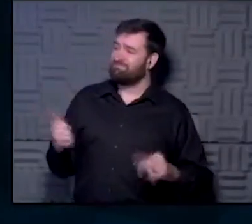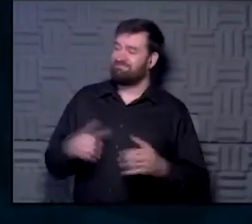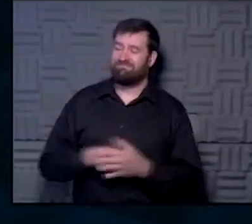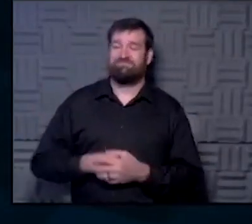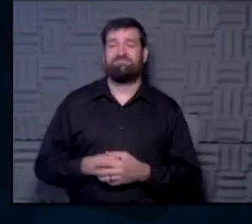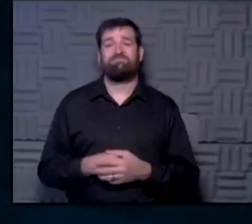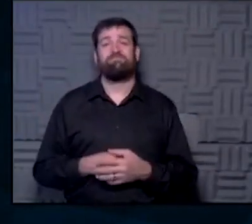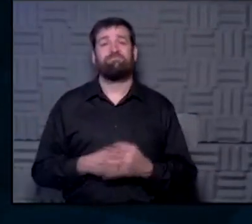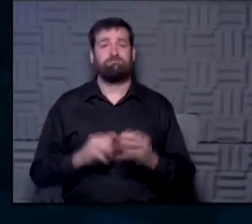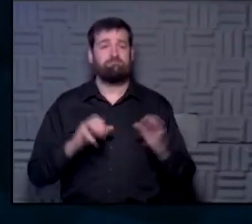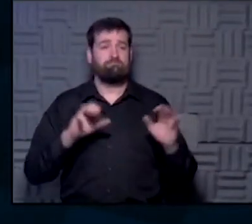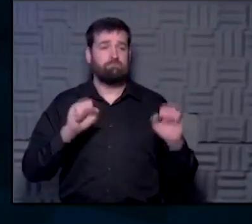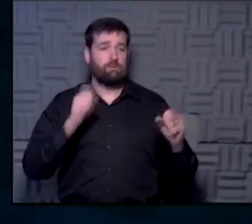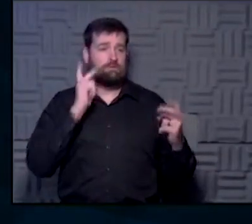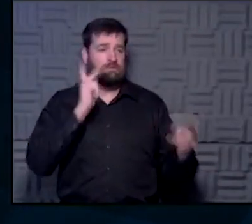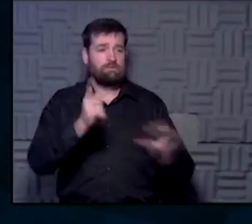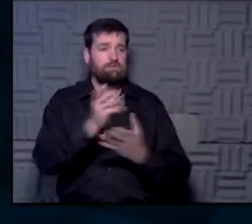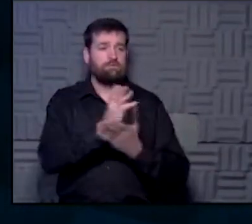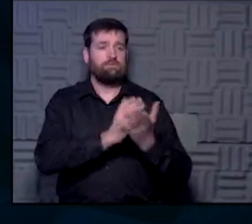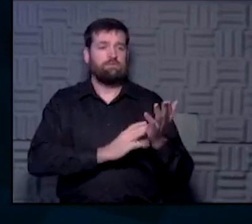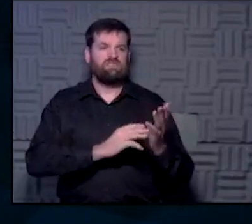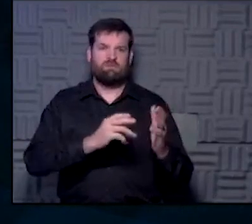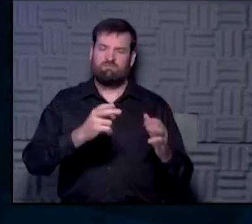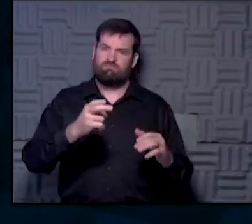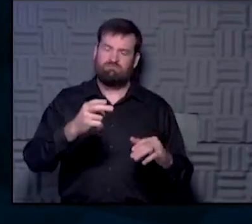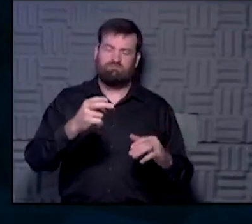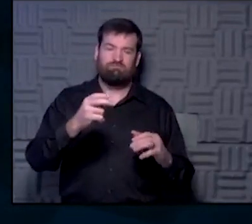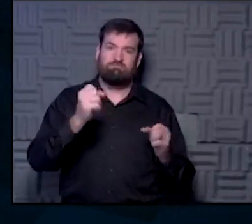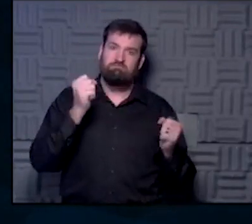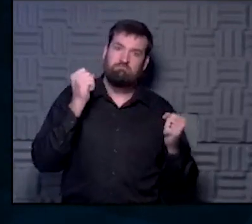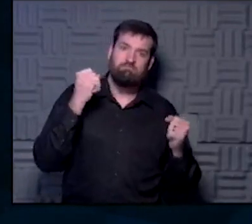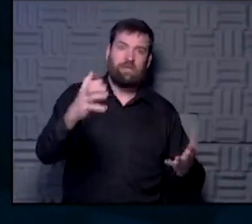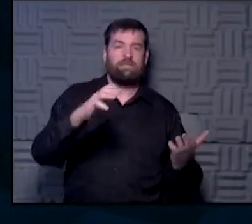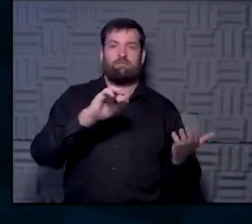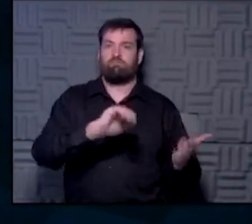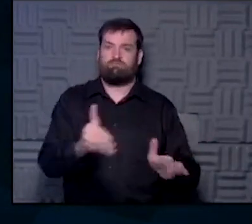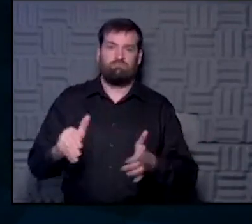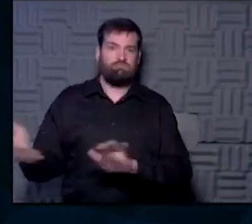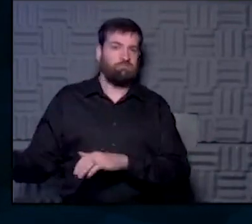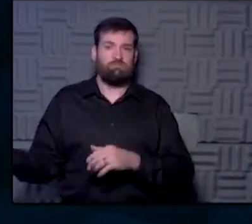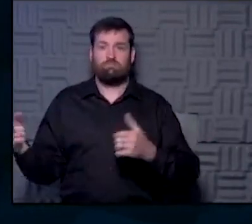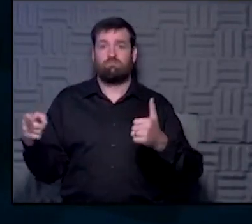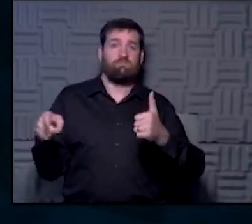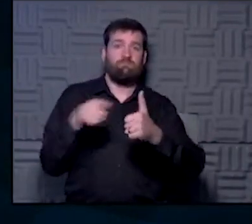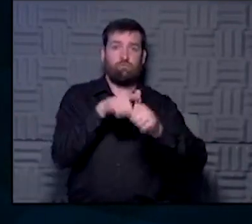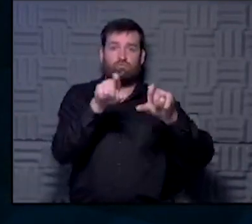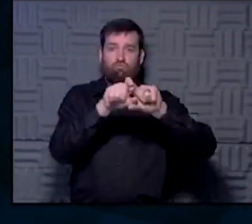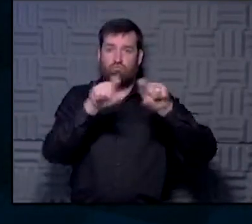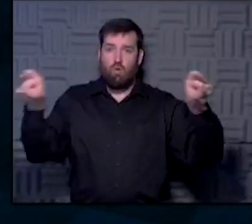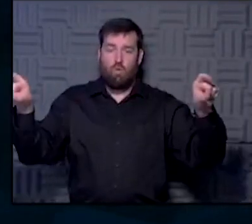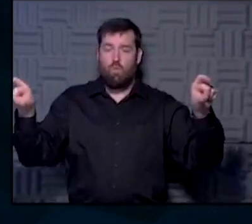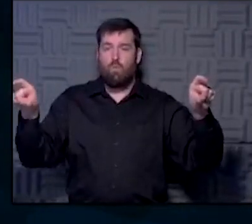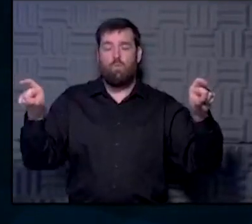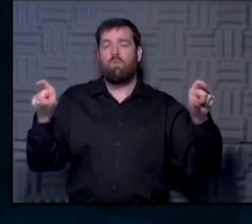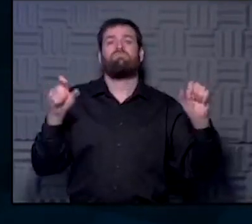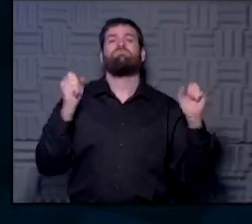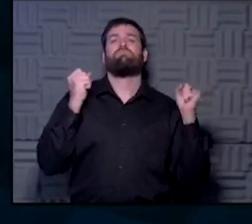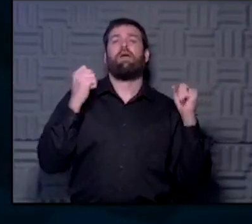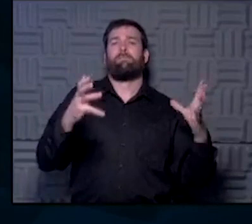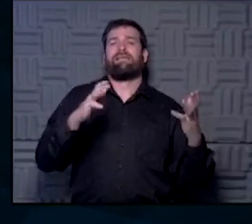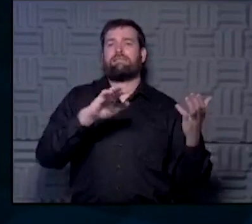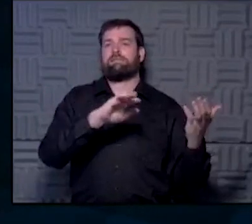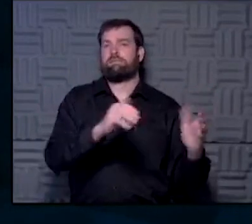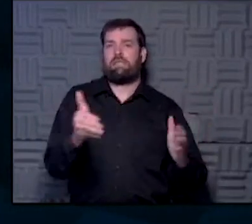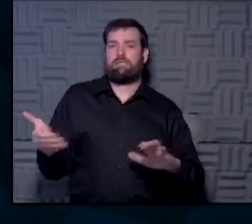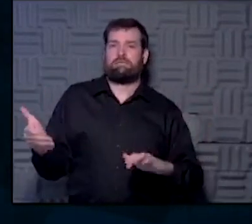There you go. So you can see here some kind of high-level mortality indicators. The first row of numbers there are just the flat number of deaths that have